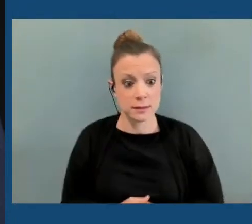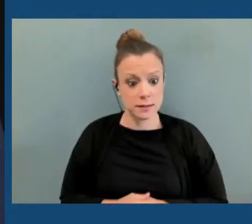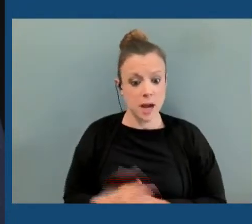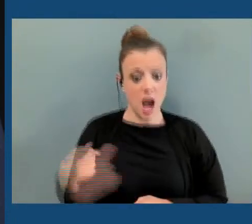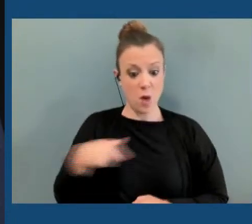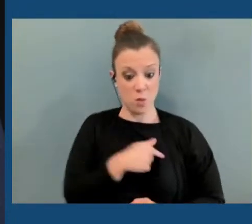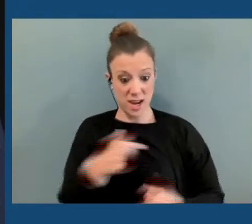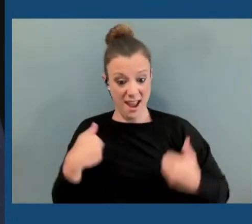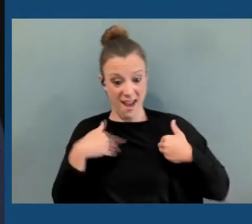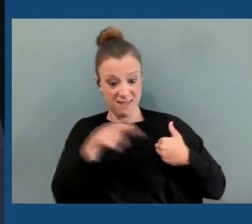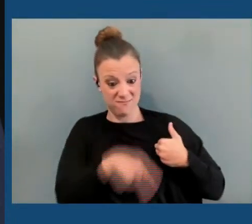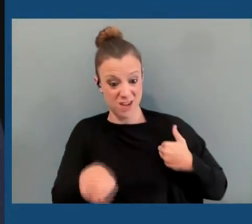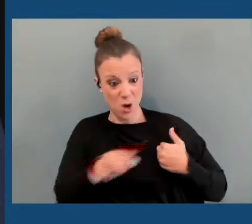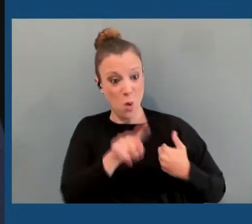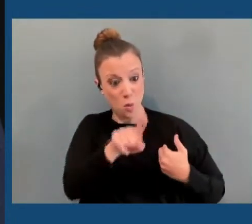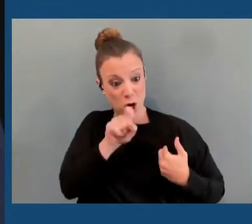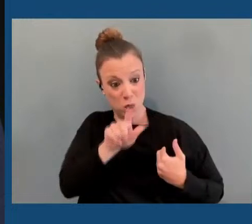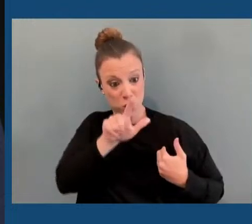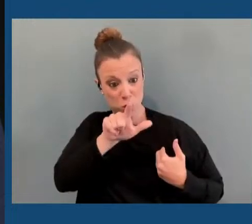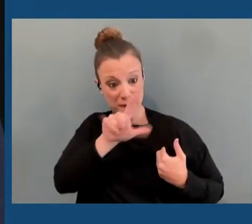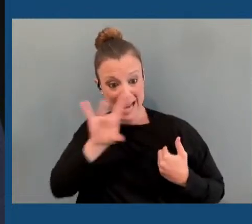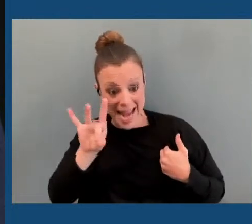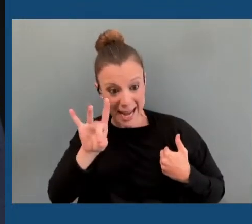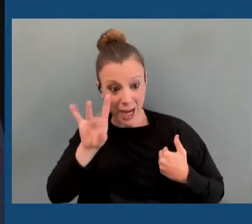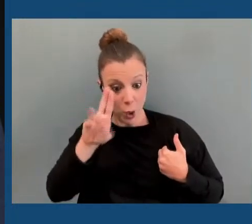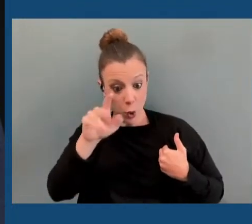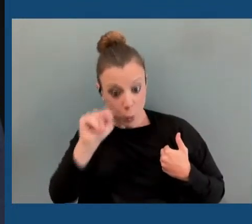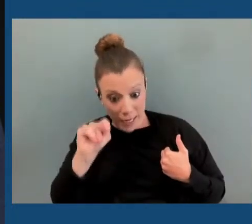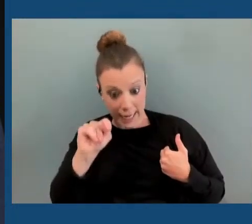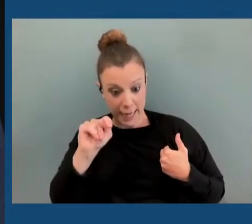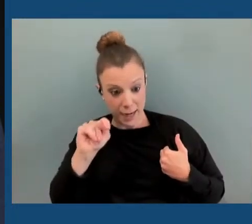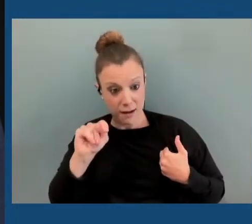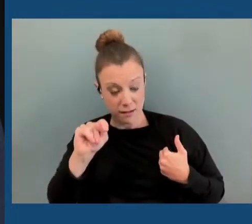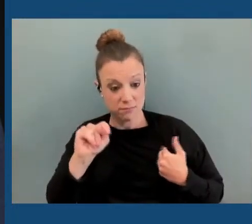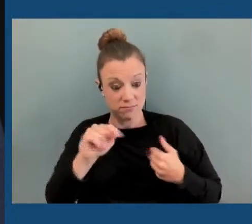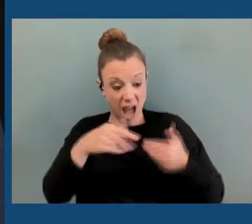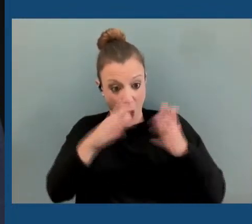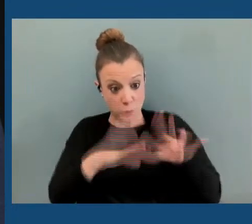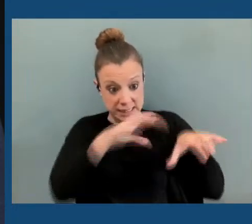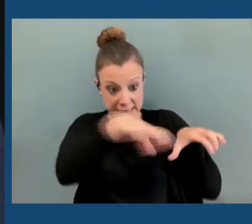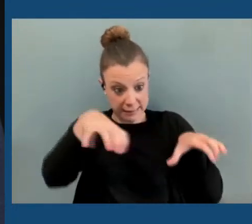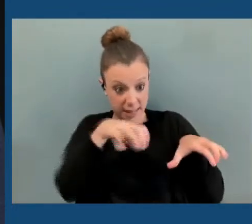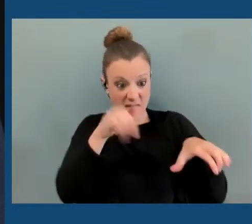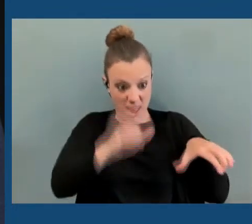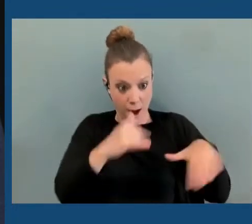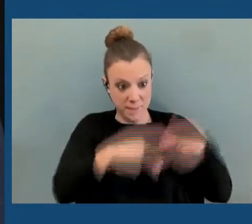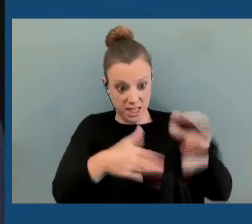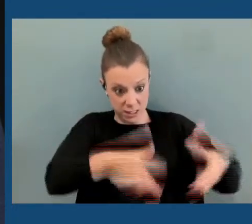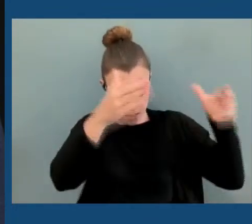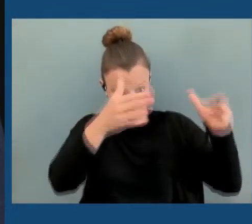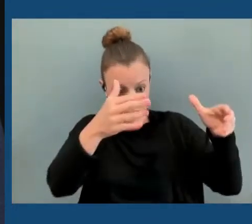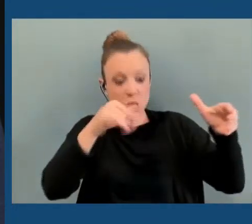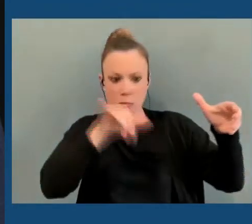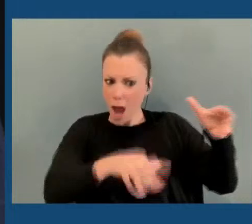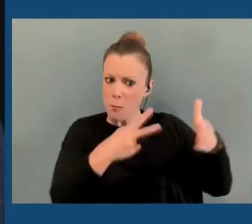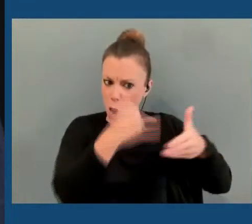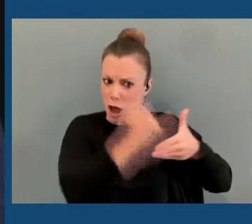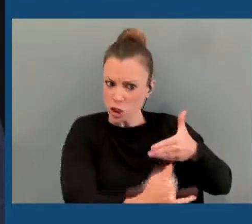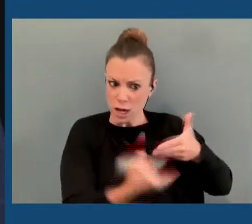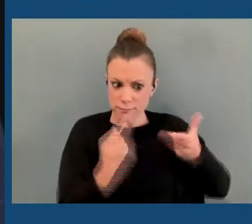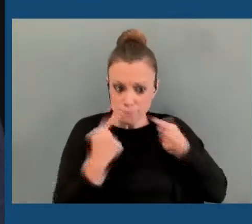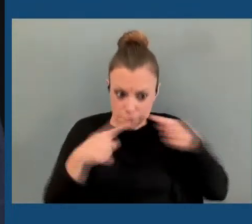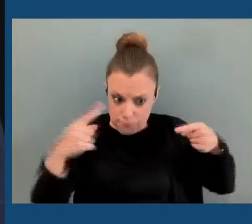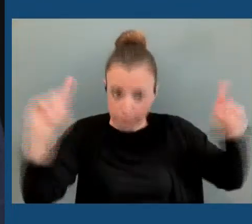mixed-use, affordable, and supportive housing unit. That's what I'm talking about. More and more projects like that. In the last 5